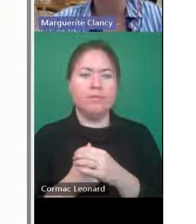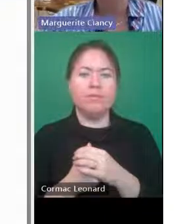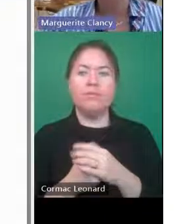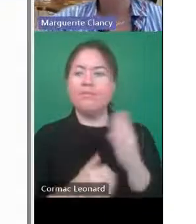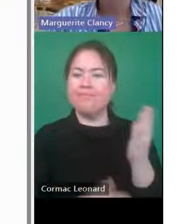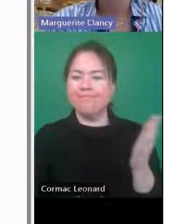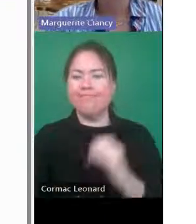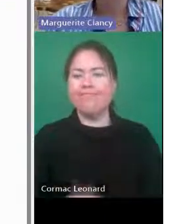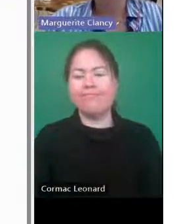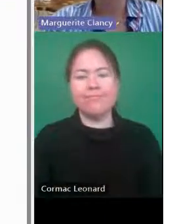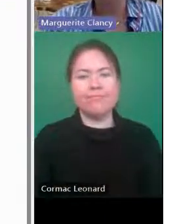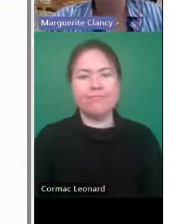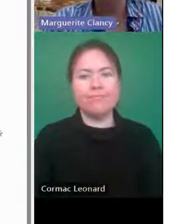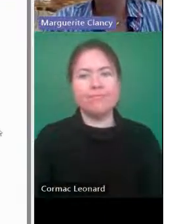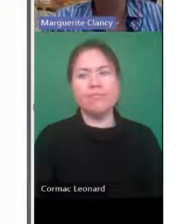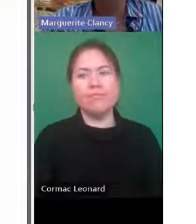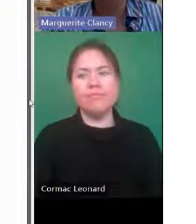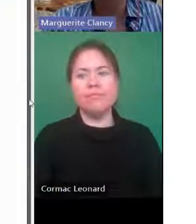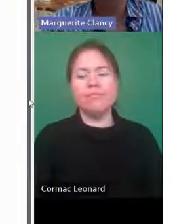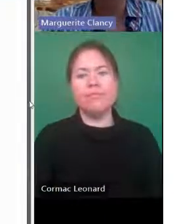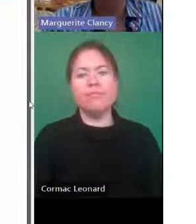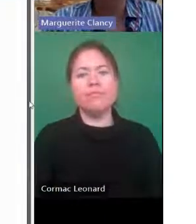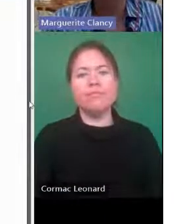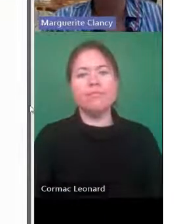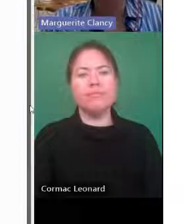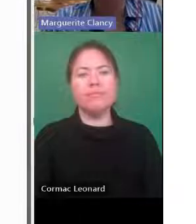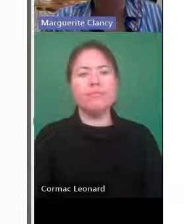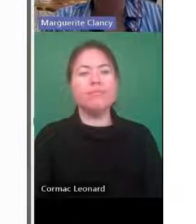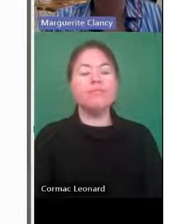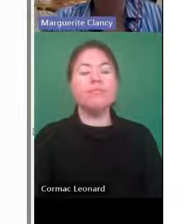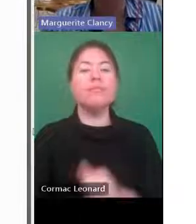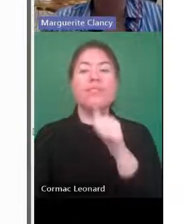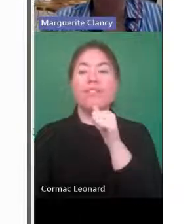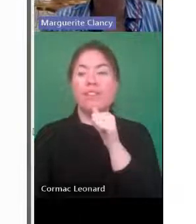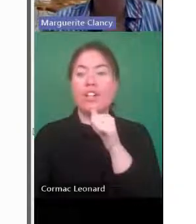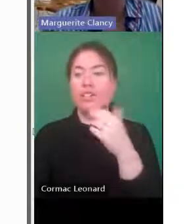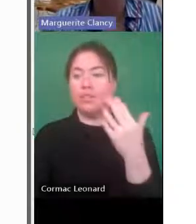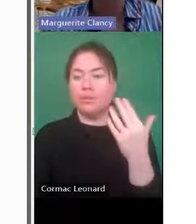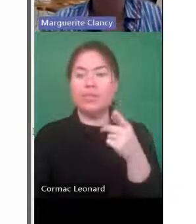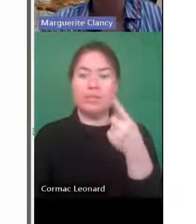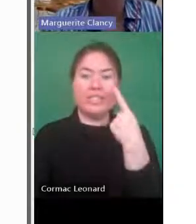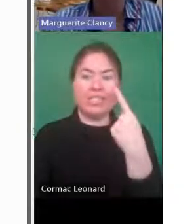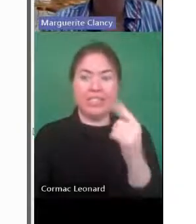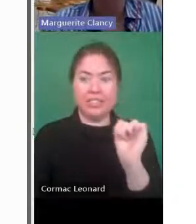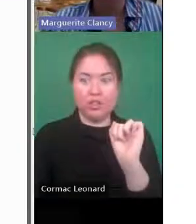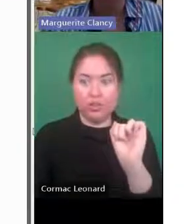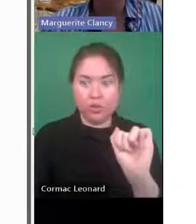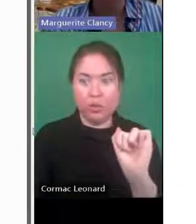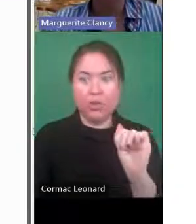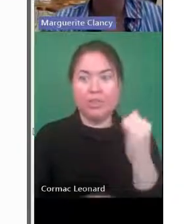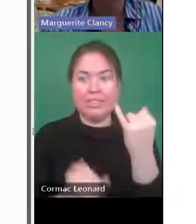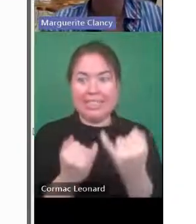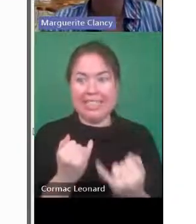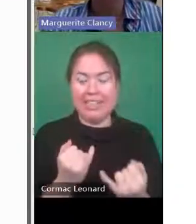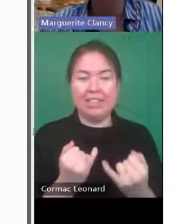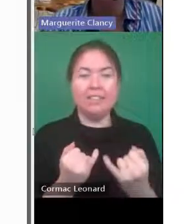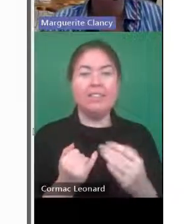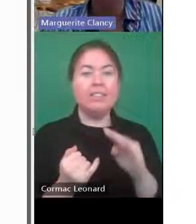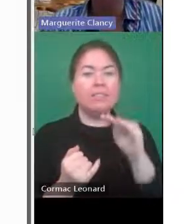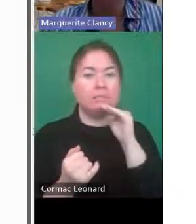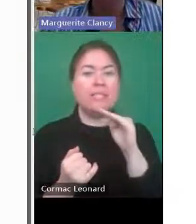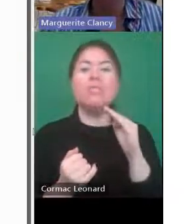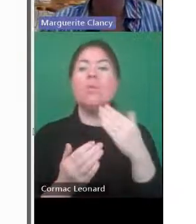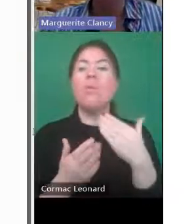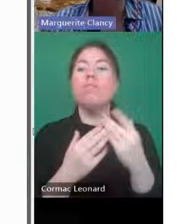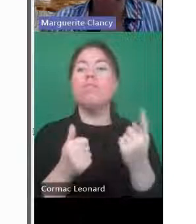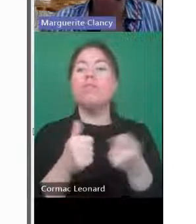Yeah. So the first details that will appear on screen is your details. So they are the details that you would have